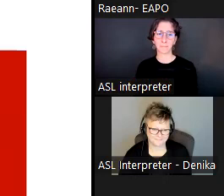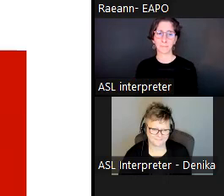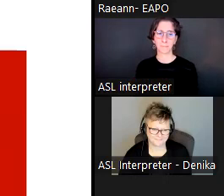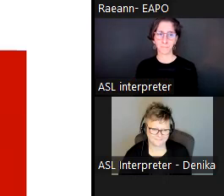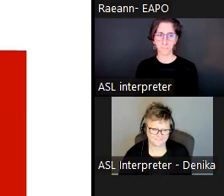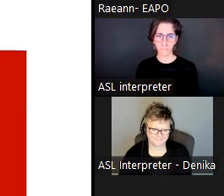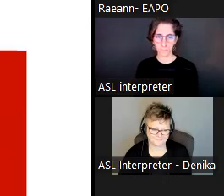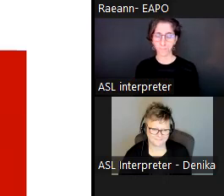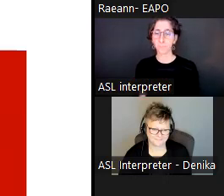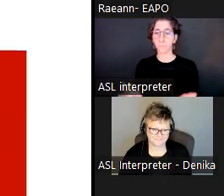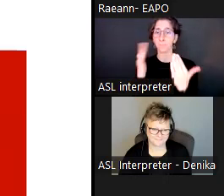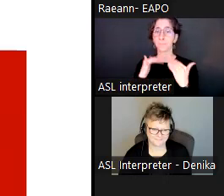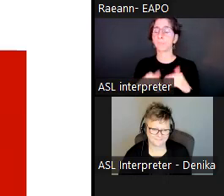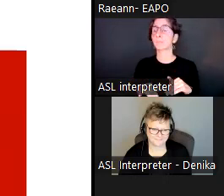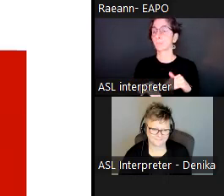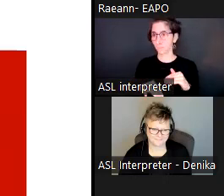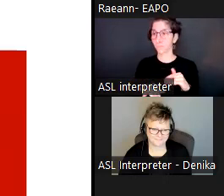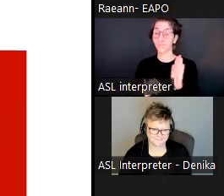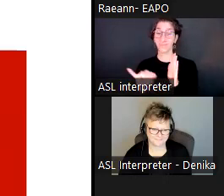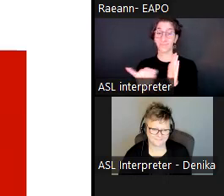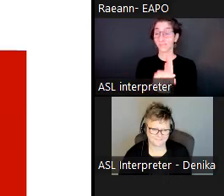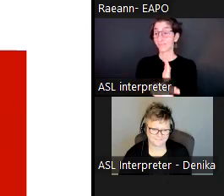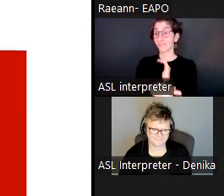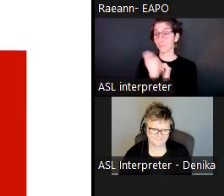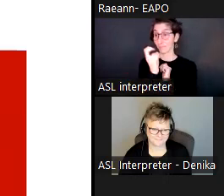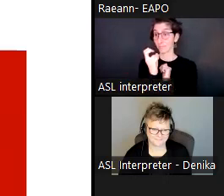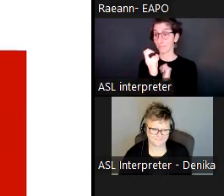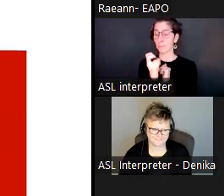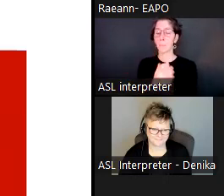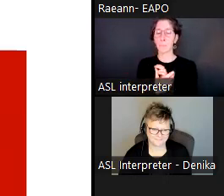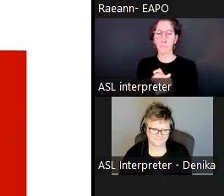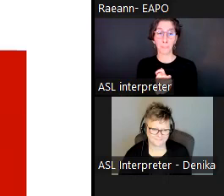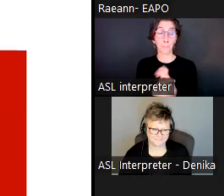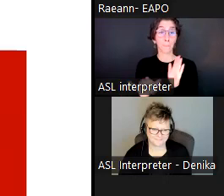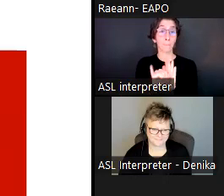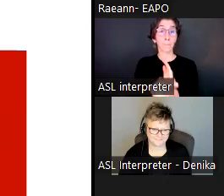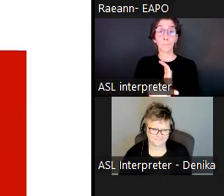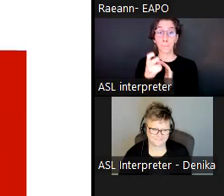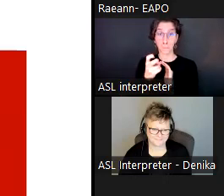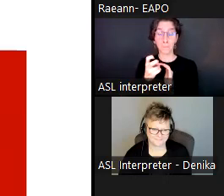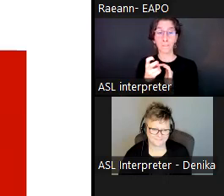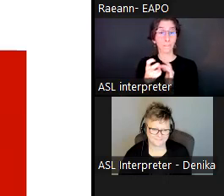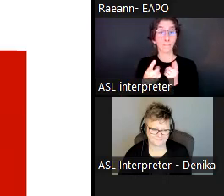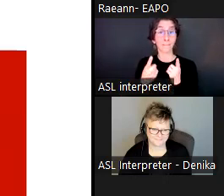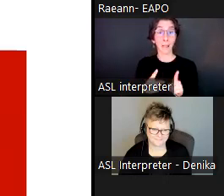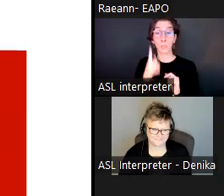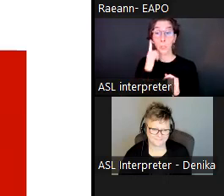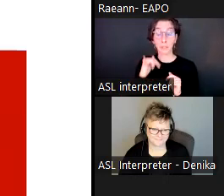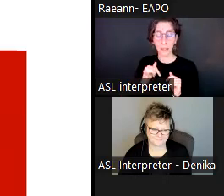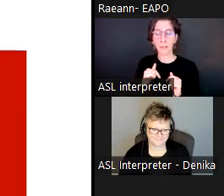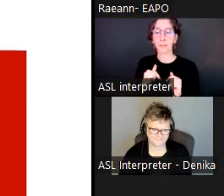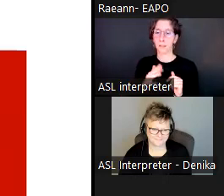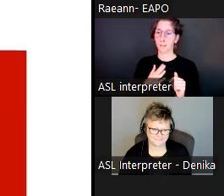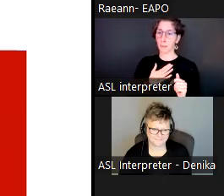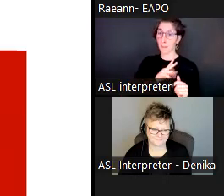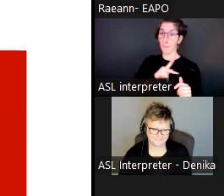And then we go into ID theft. So identity theft occurs when a victim's personal information is